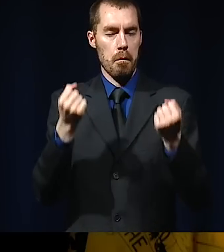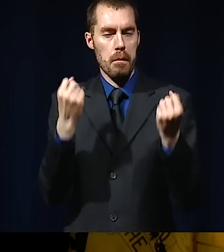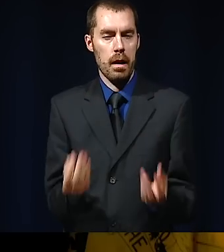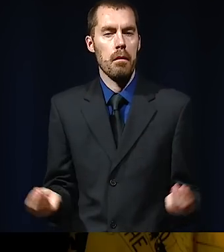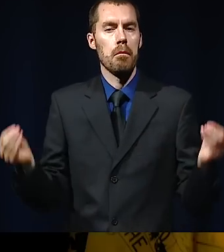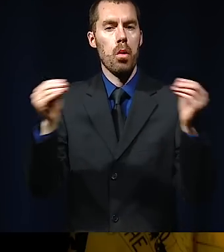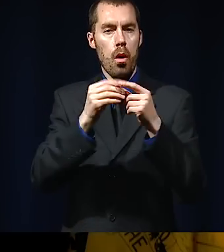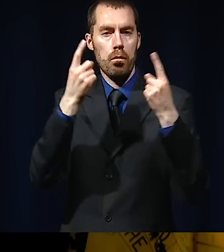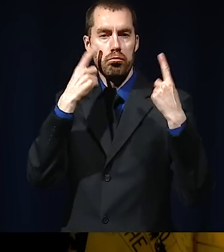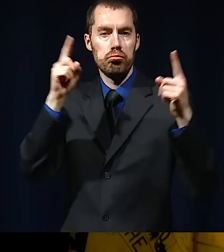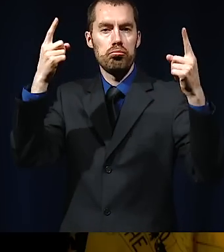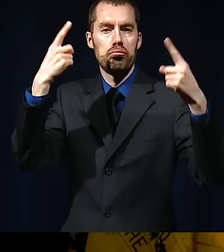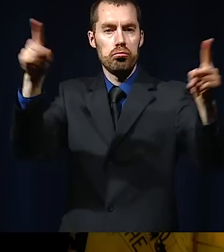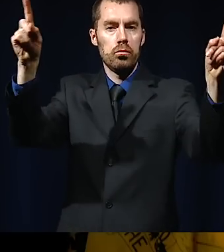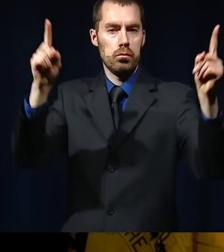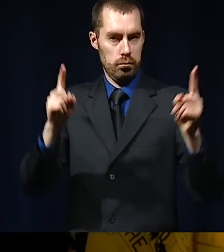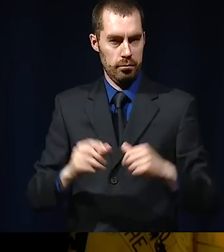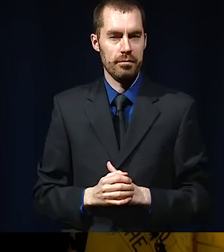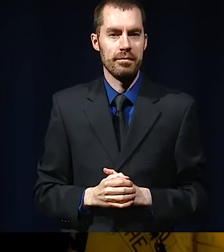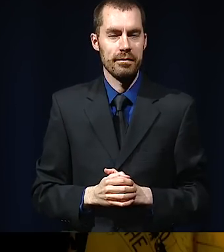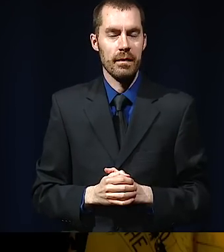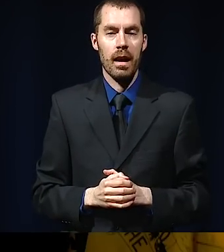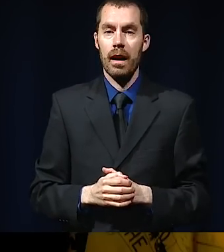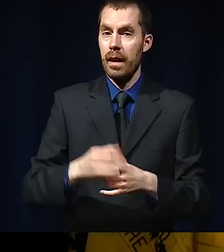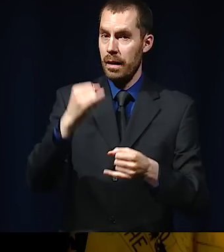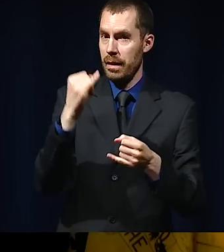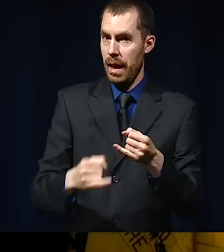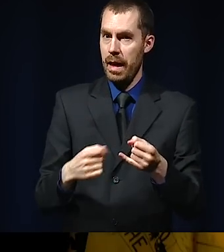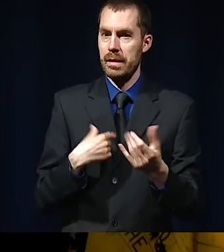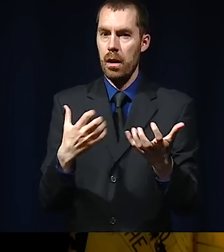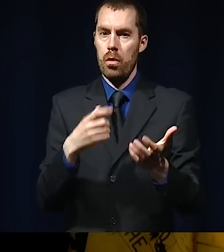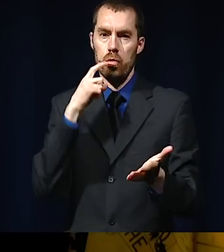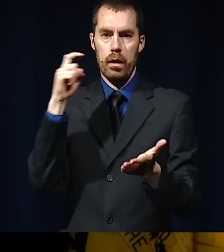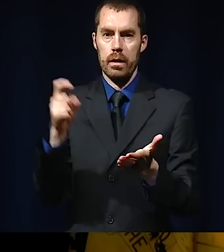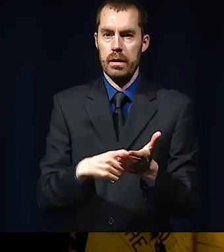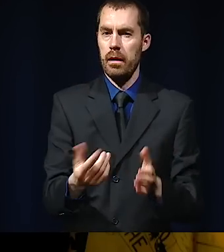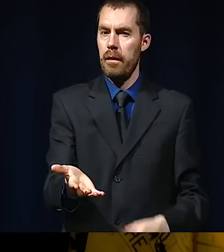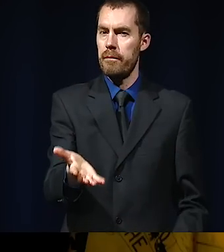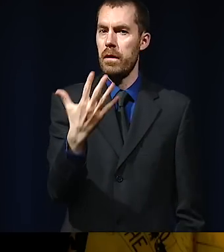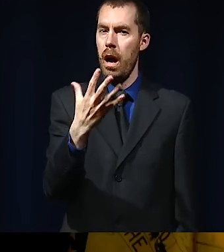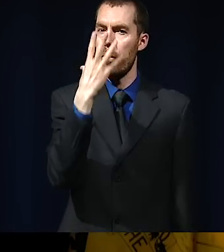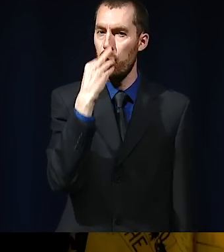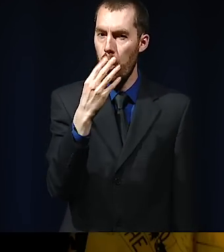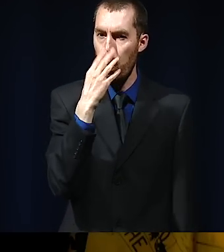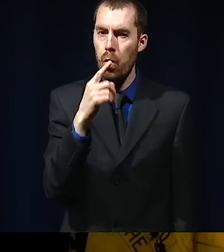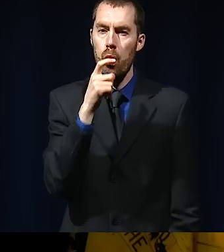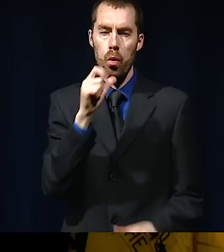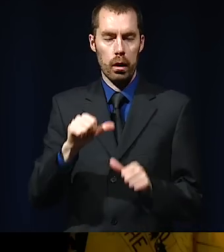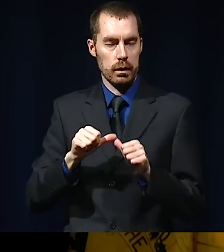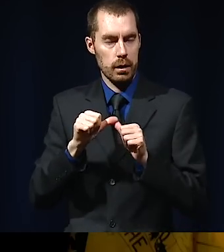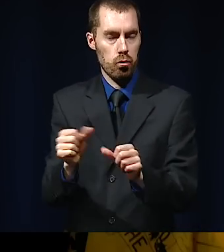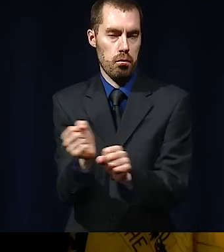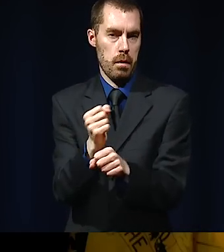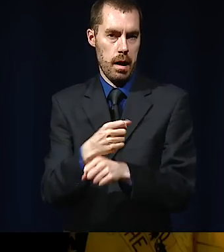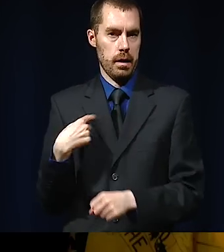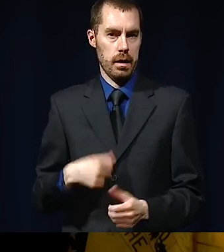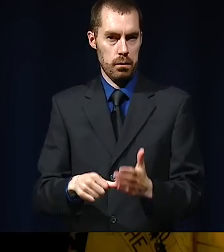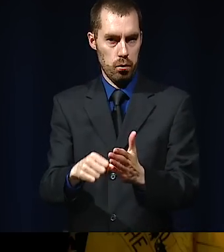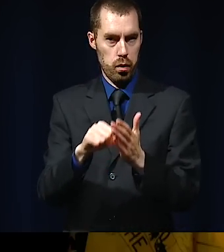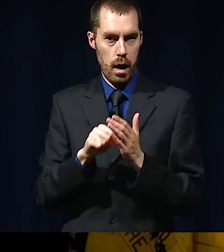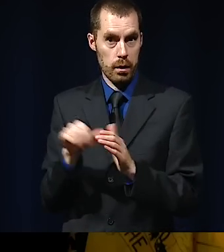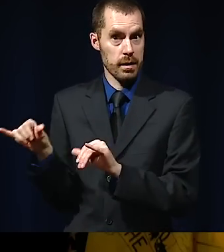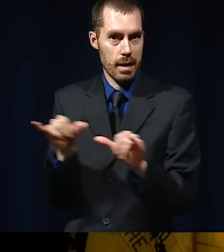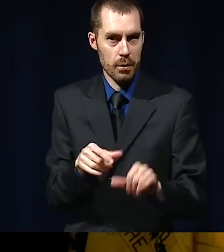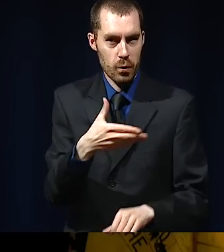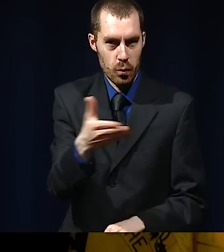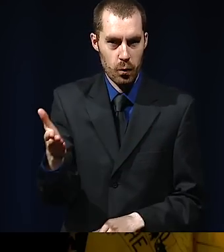worth celebrating. Finally, I'd like to recognize five wolves who, like you, continue to make us proud. They graduated